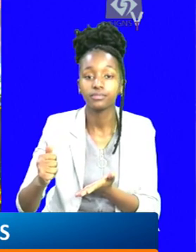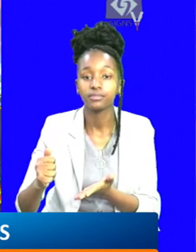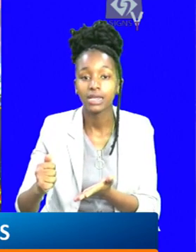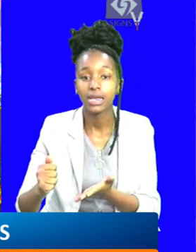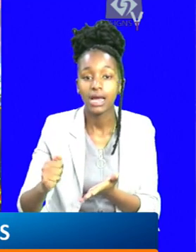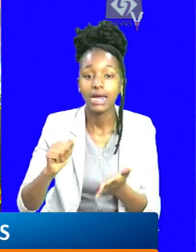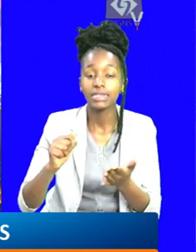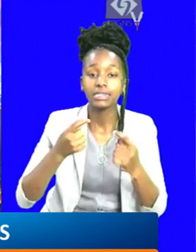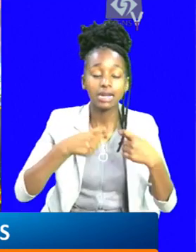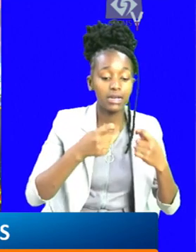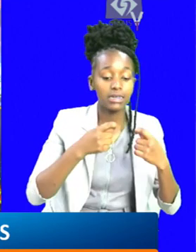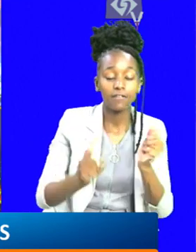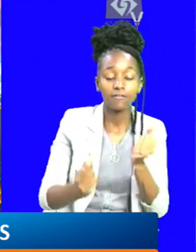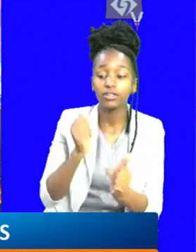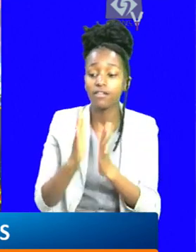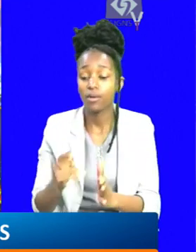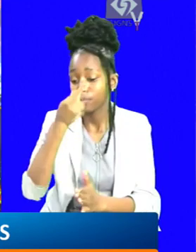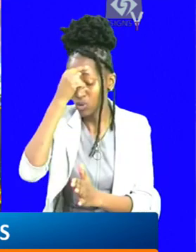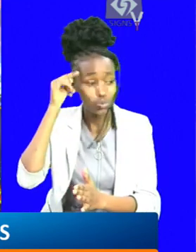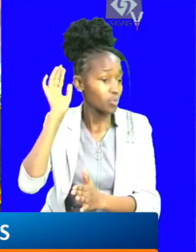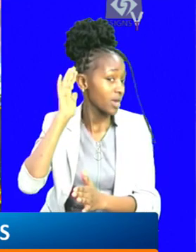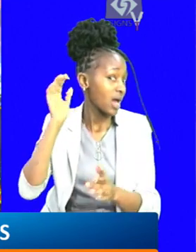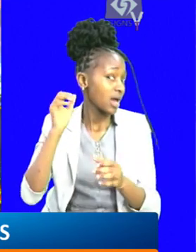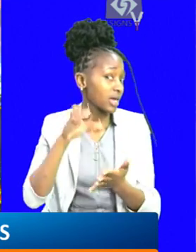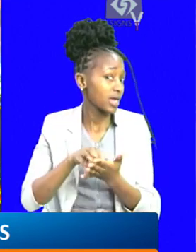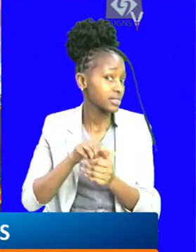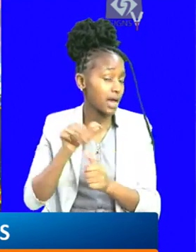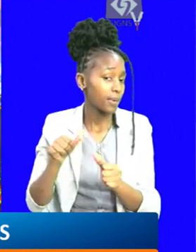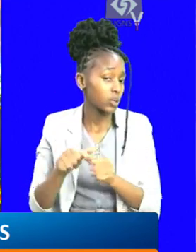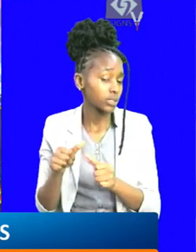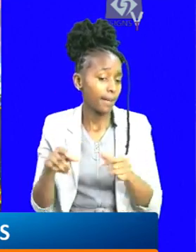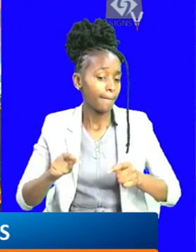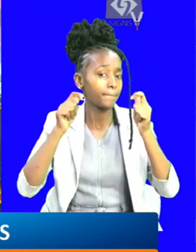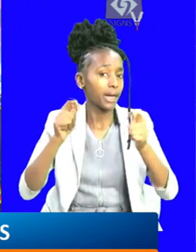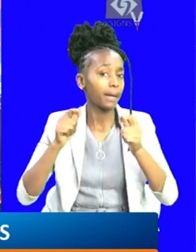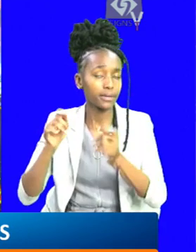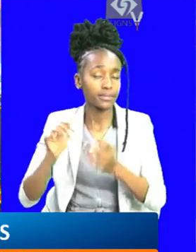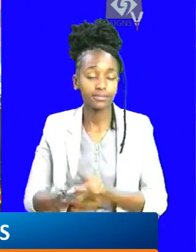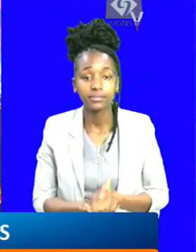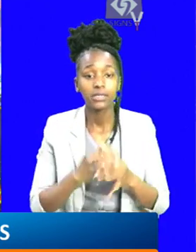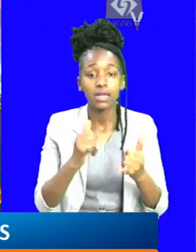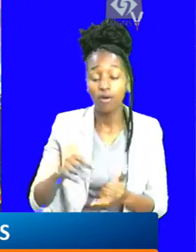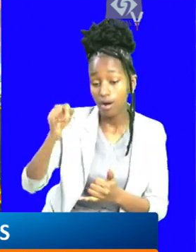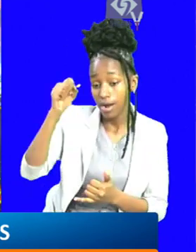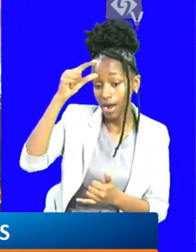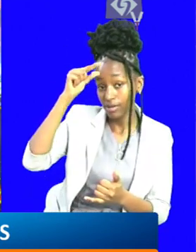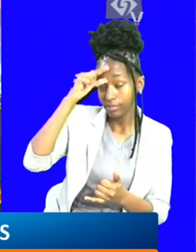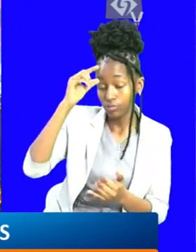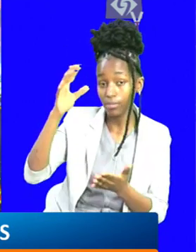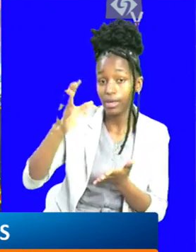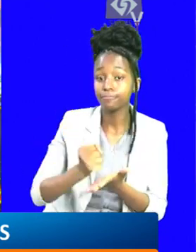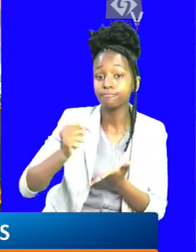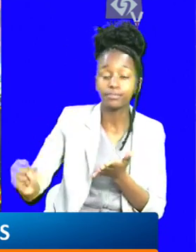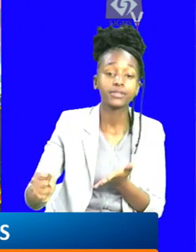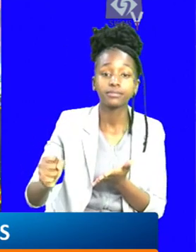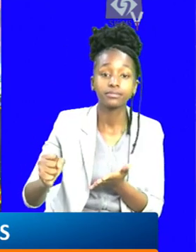framework to make it impossible for criminals to use the religious base. And away from that, now to government